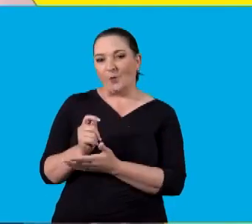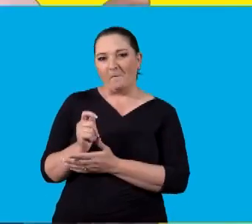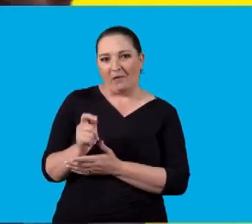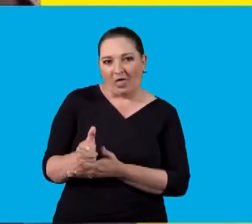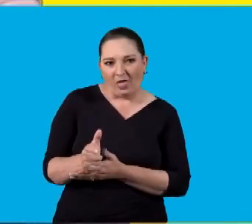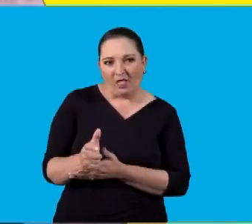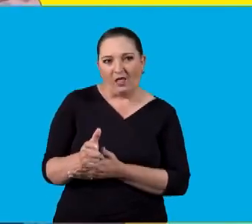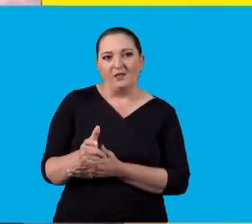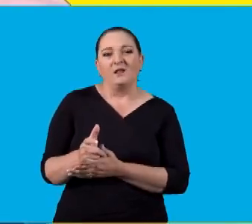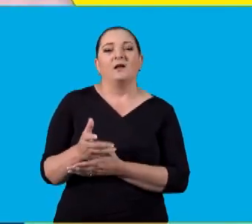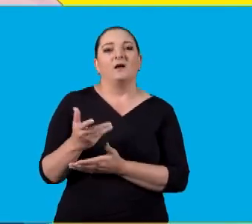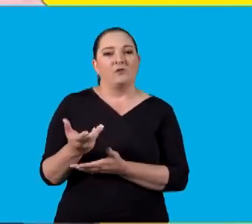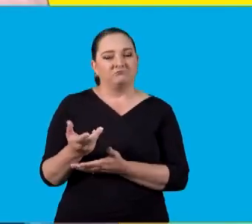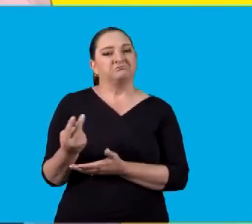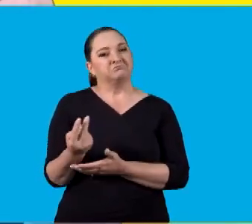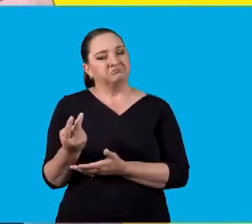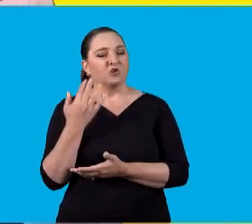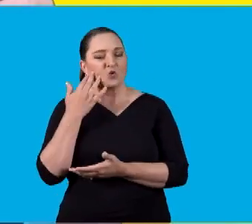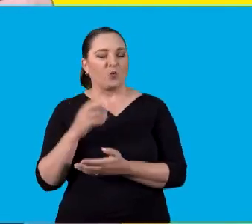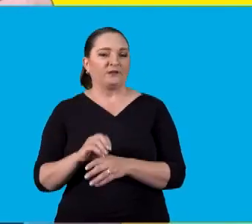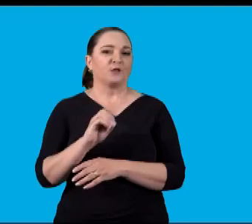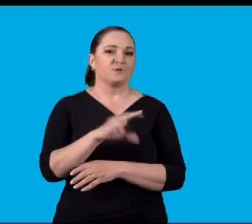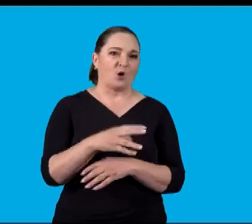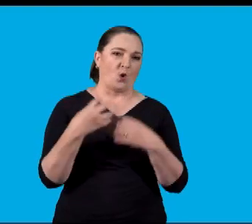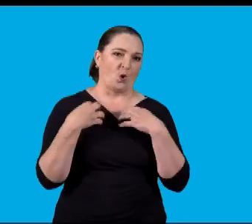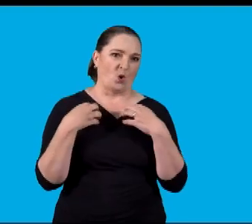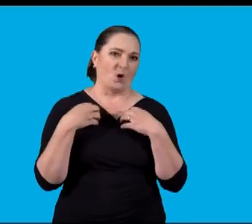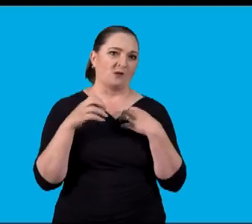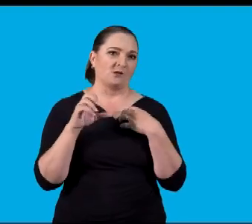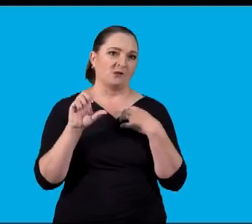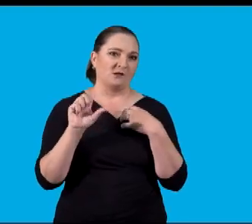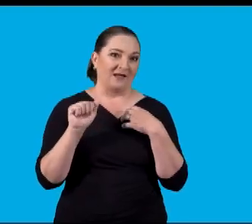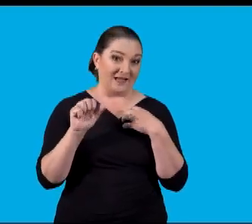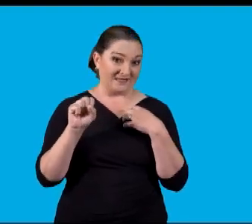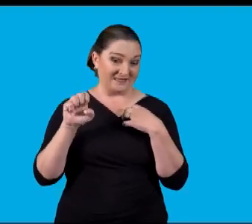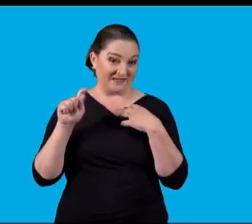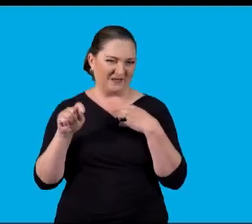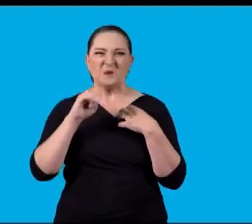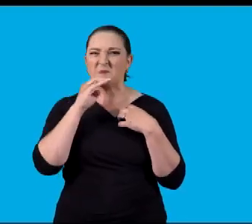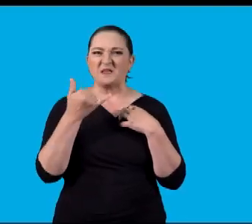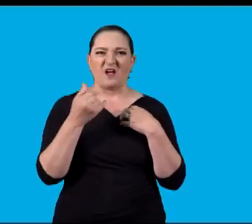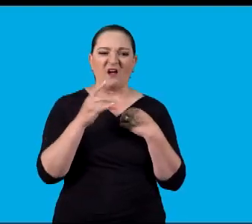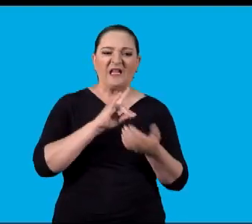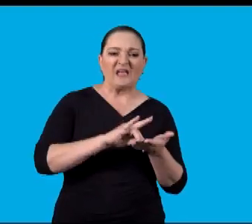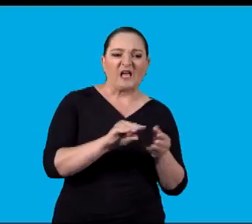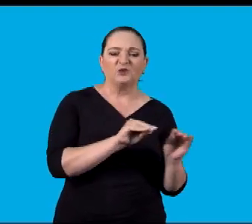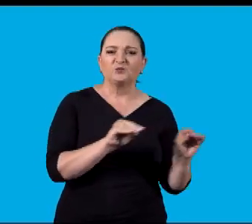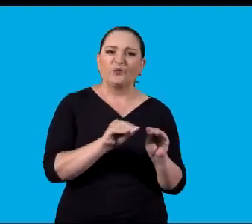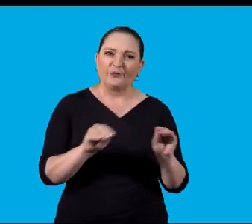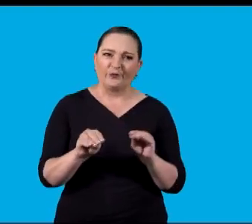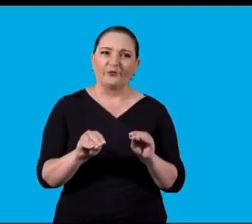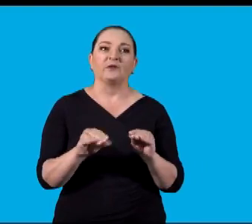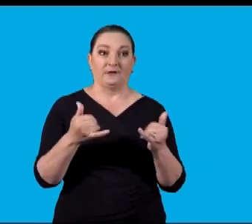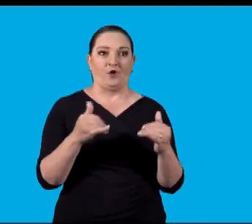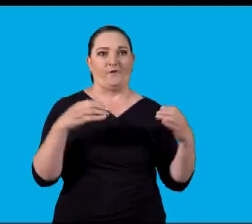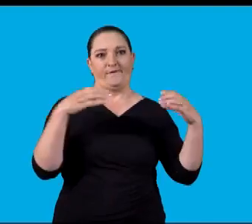asset as well as when we dispose the asset. So we're looking more on the movement of cash. That